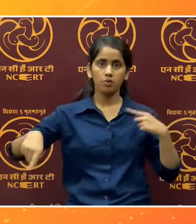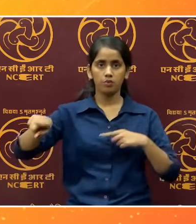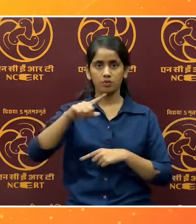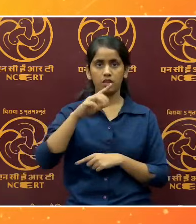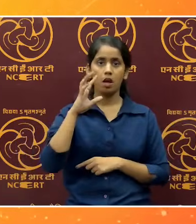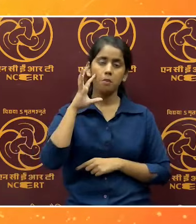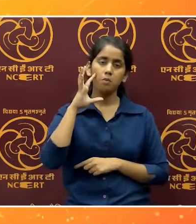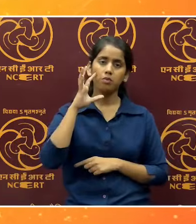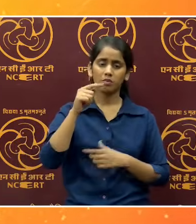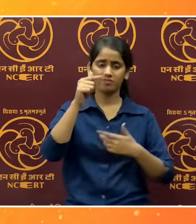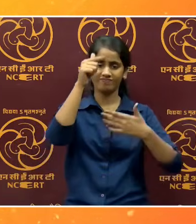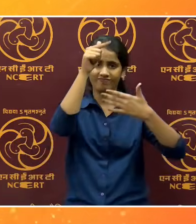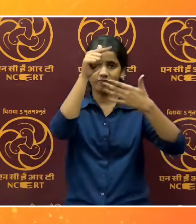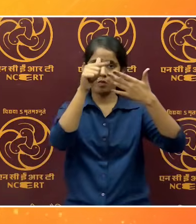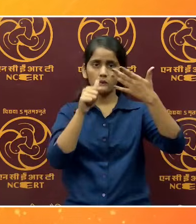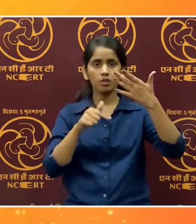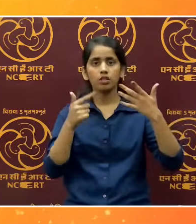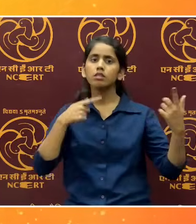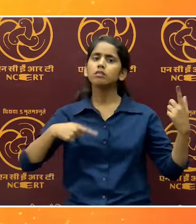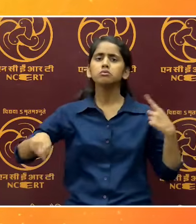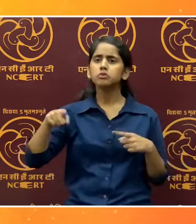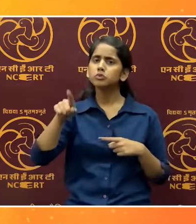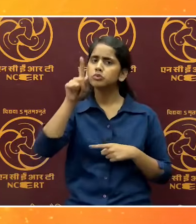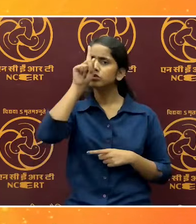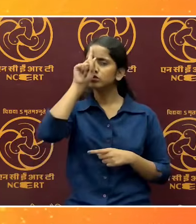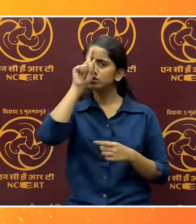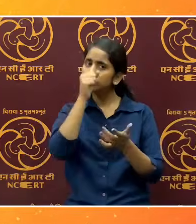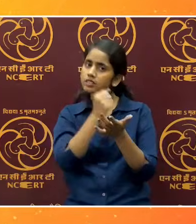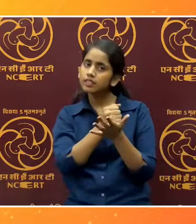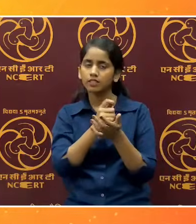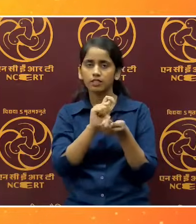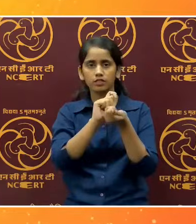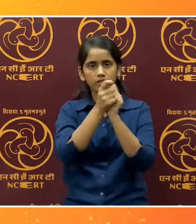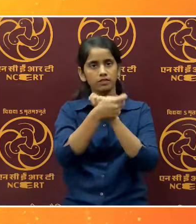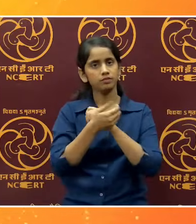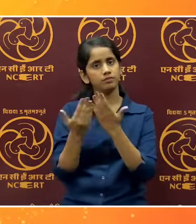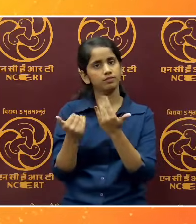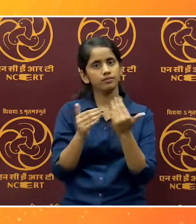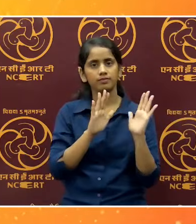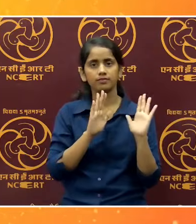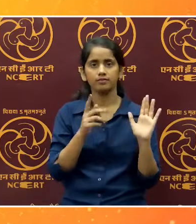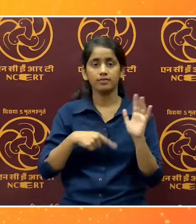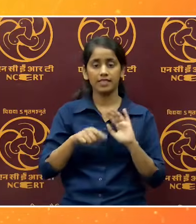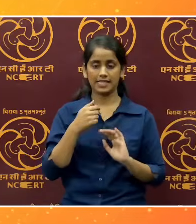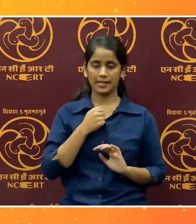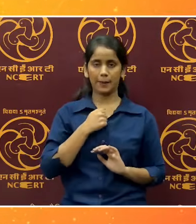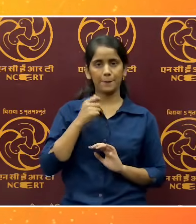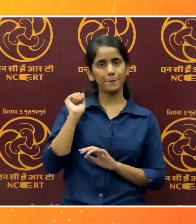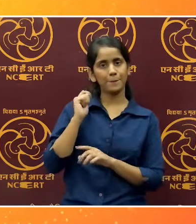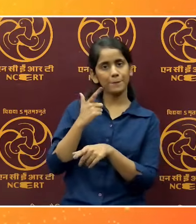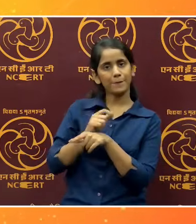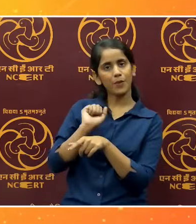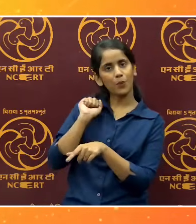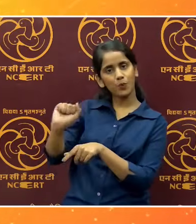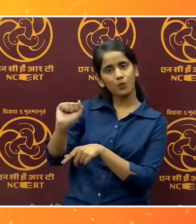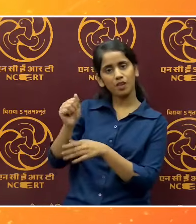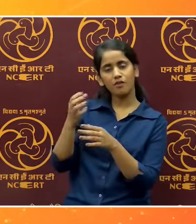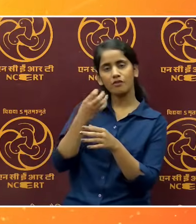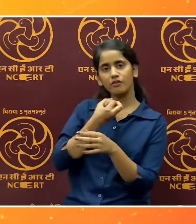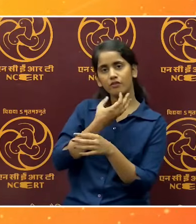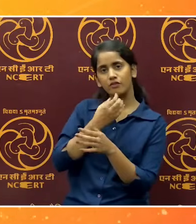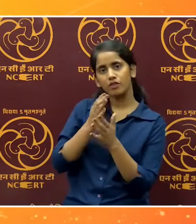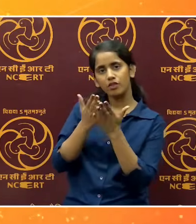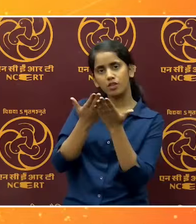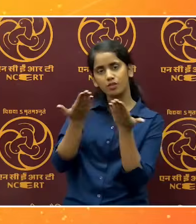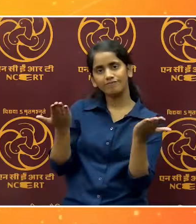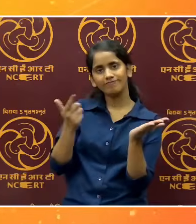be modified as per your classroom requirements. So, that this is my frog's world. You also create your picture and send it